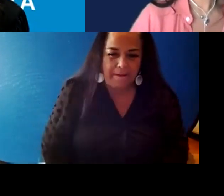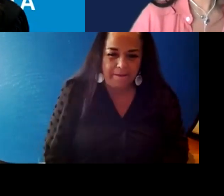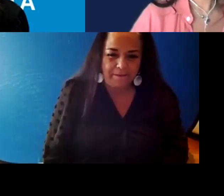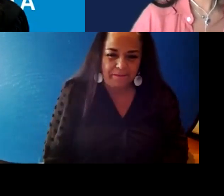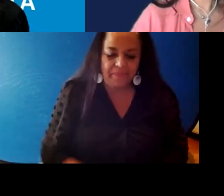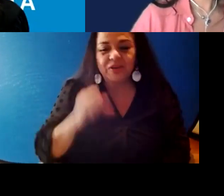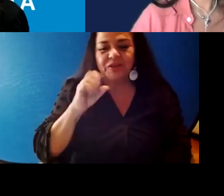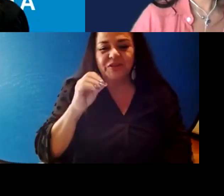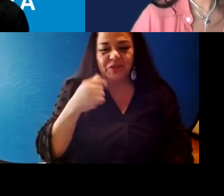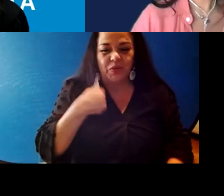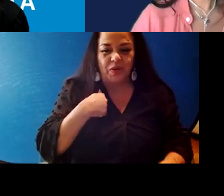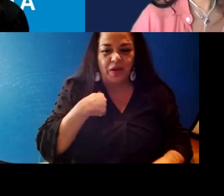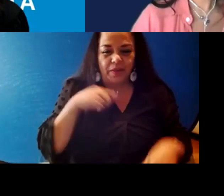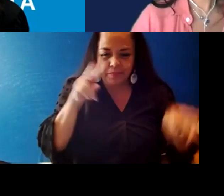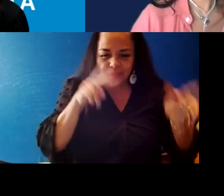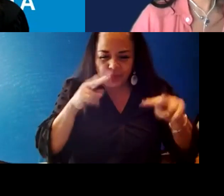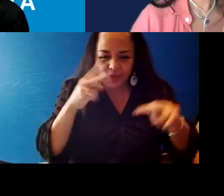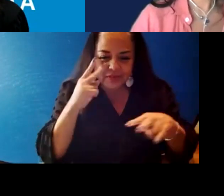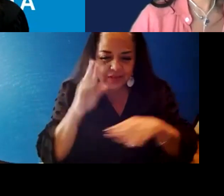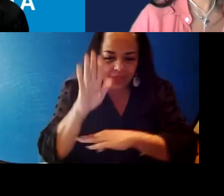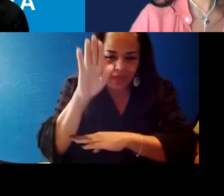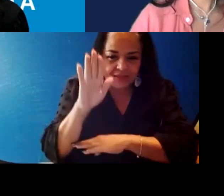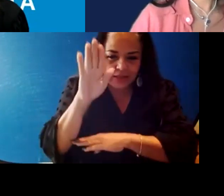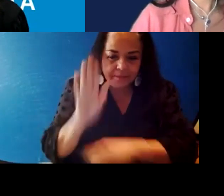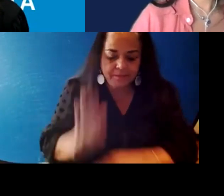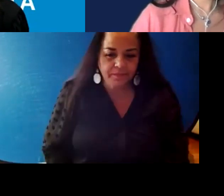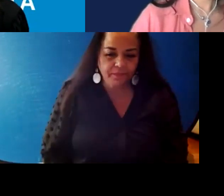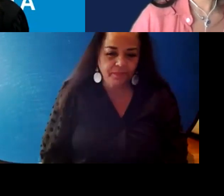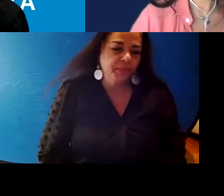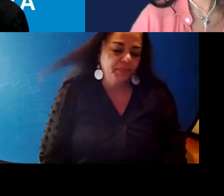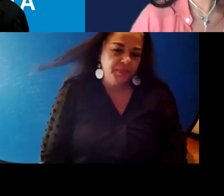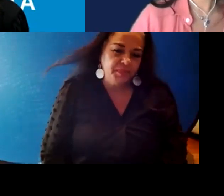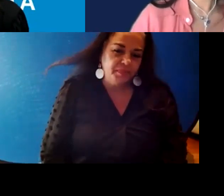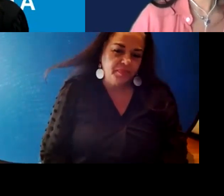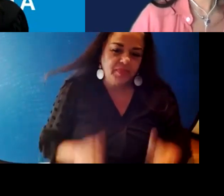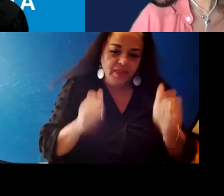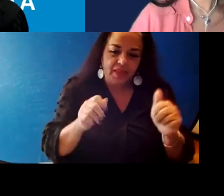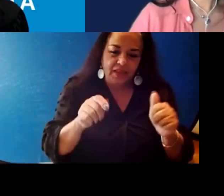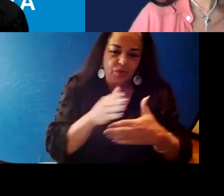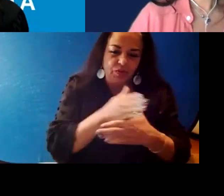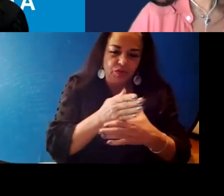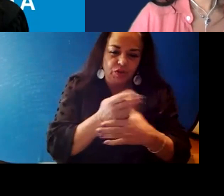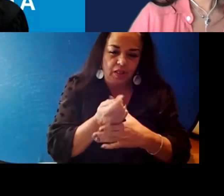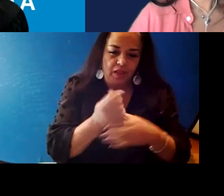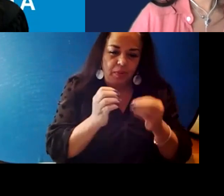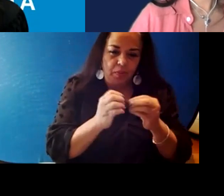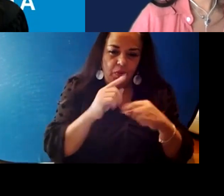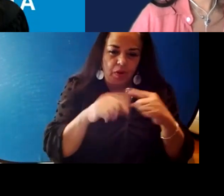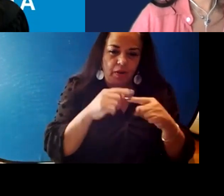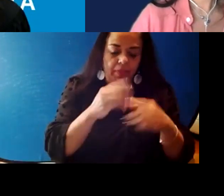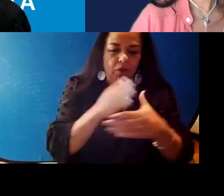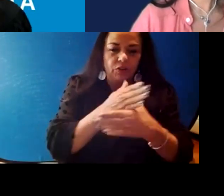So I'm just looking to see if there's any I might have missed. Could you share a bit more about creating a shared vision